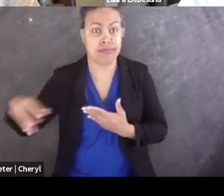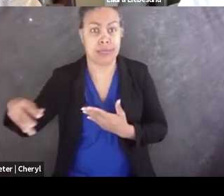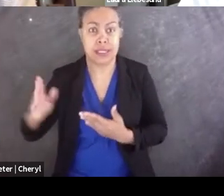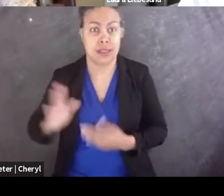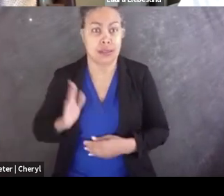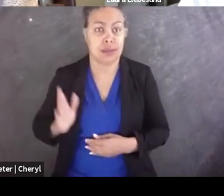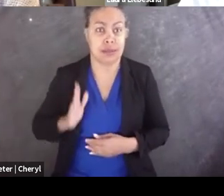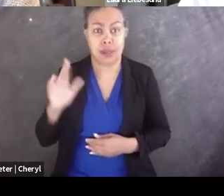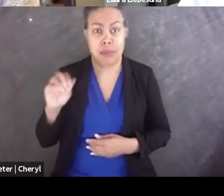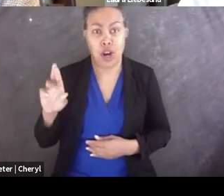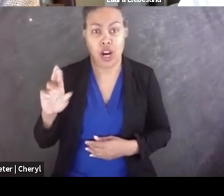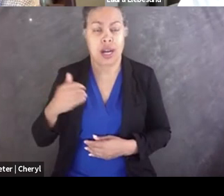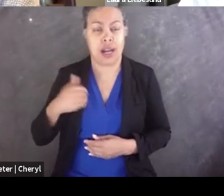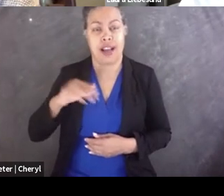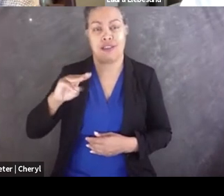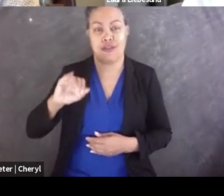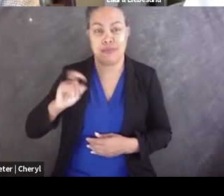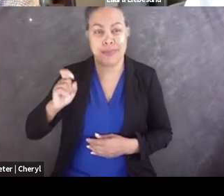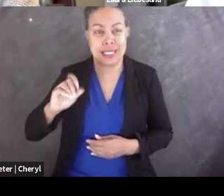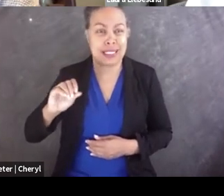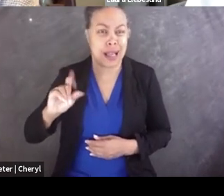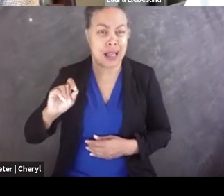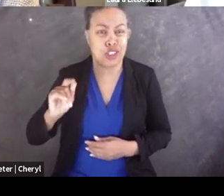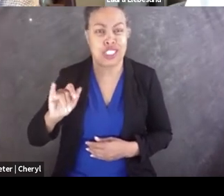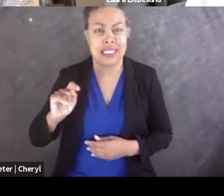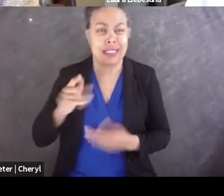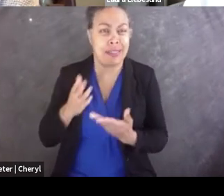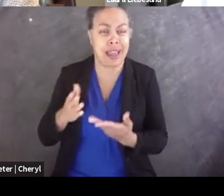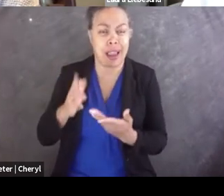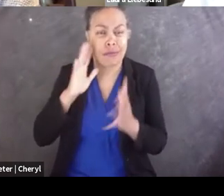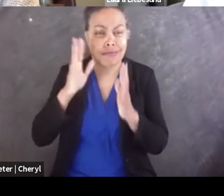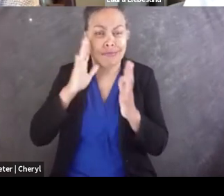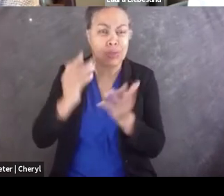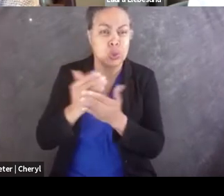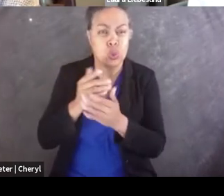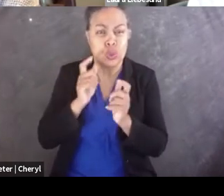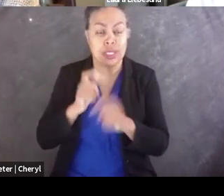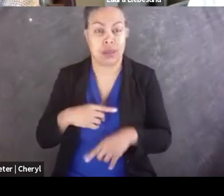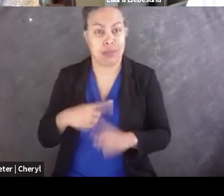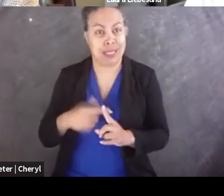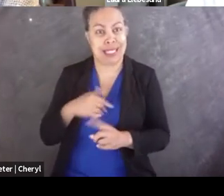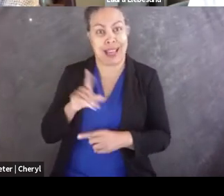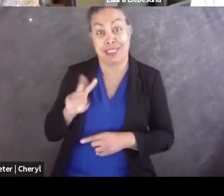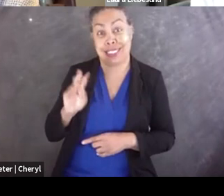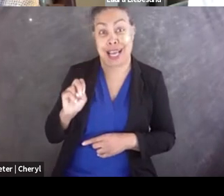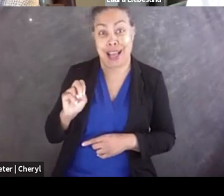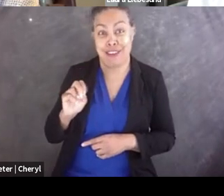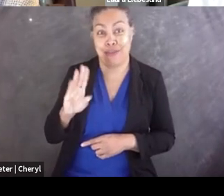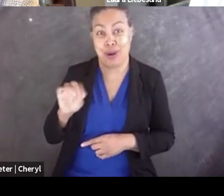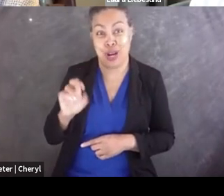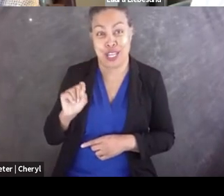bars where mixologists are practicing their crafts, we also have dive bars. And dive bars are also very